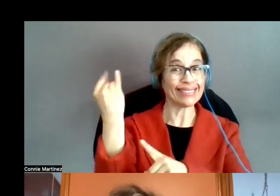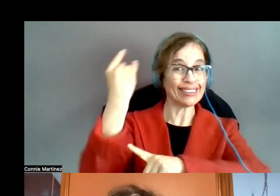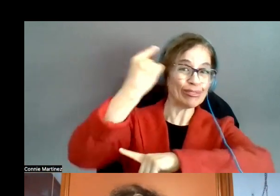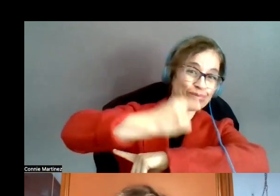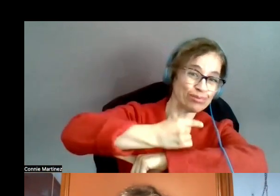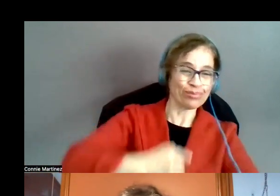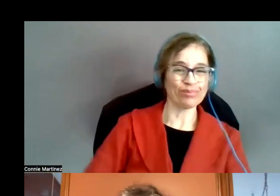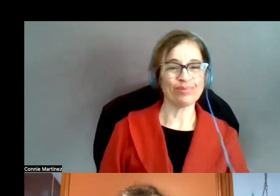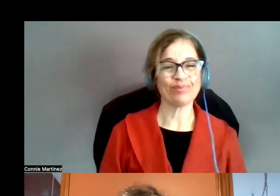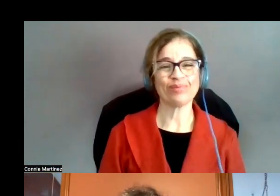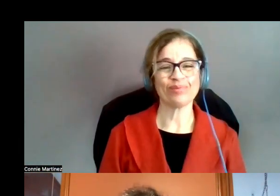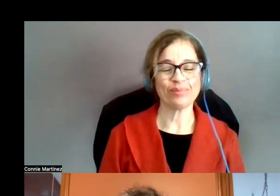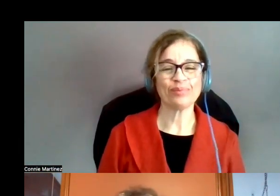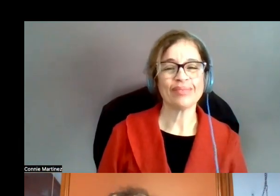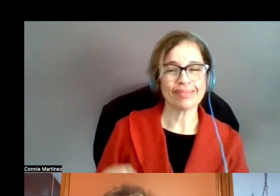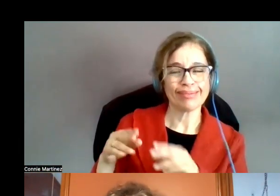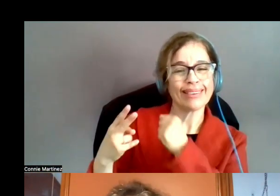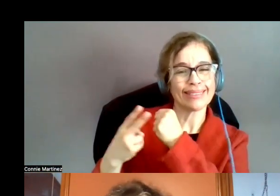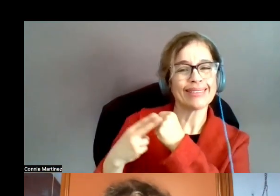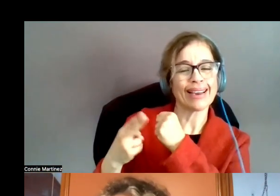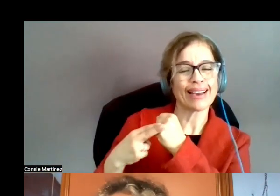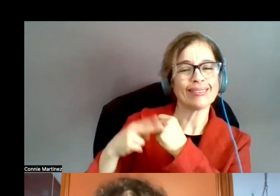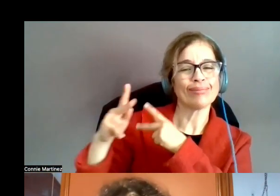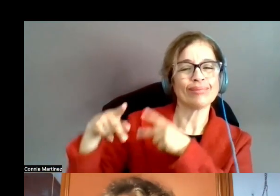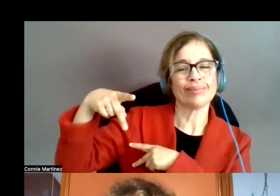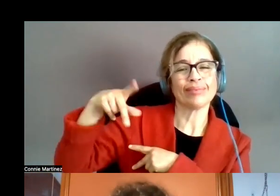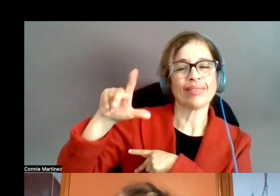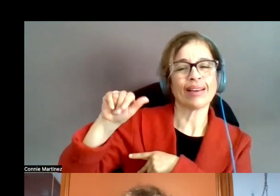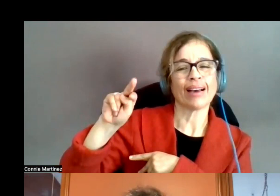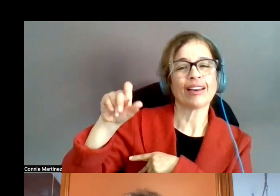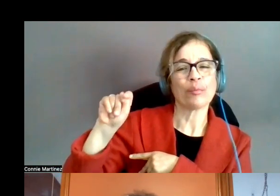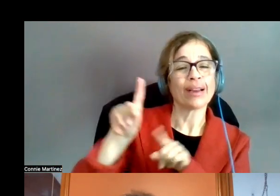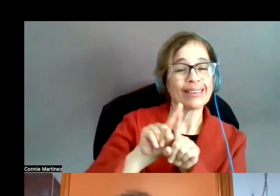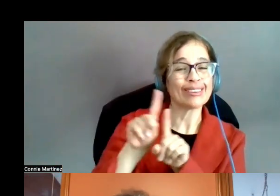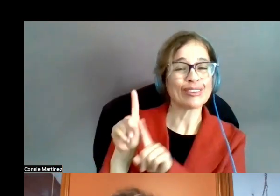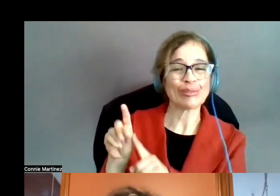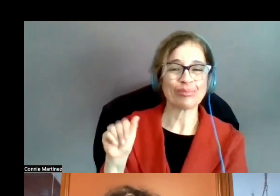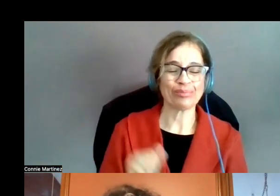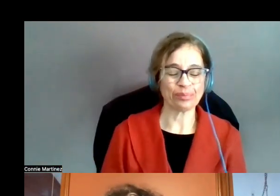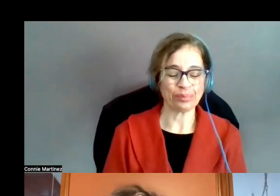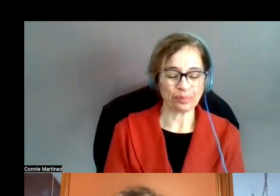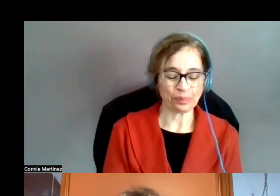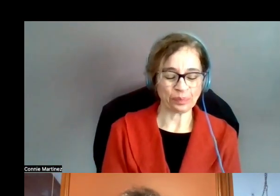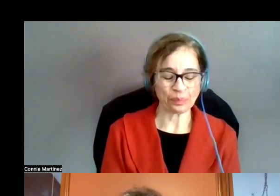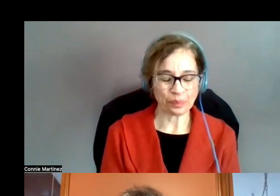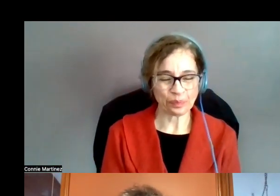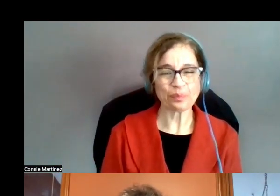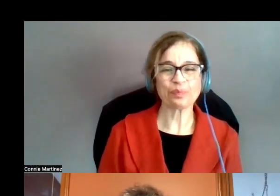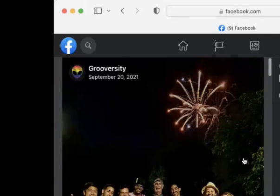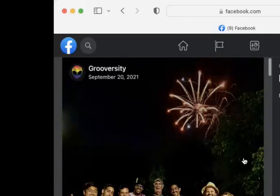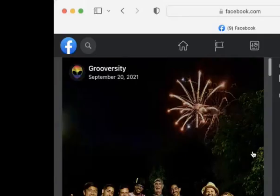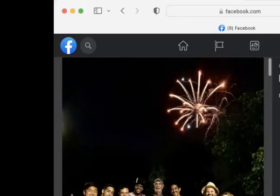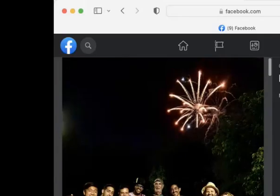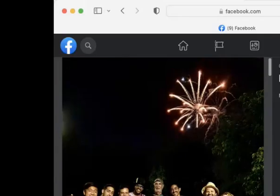Yeah. It saves the planet too. There is that. There is that. That is so cool.